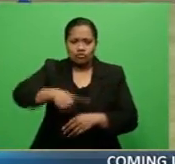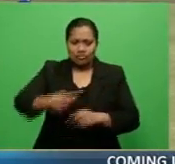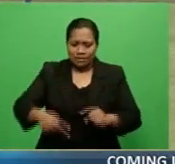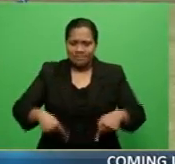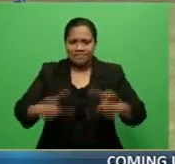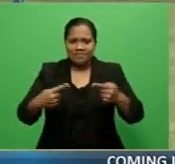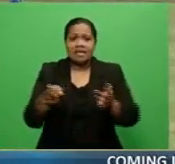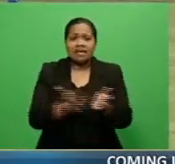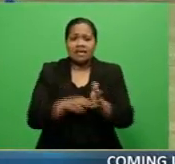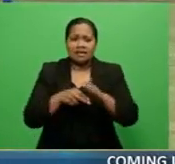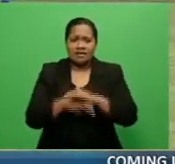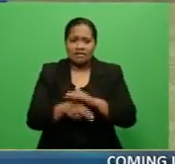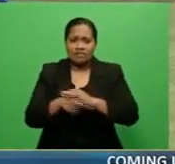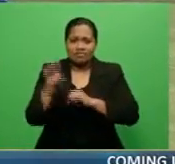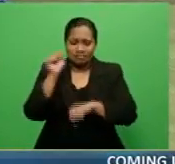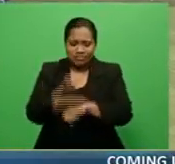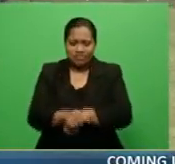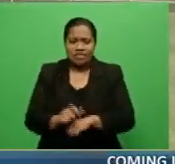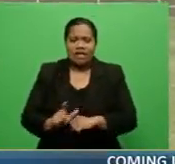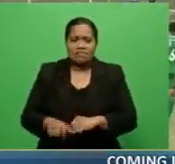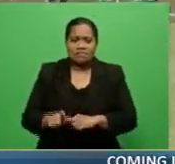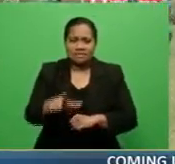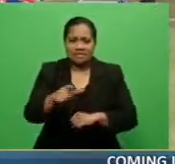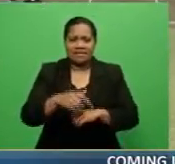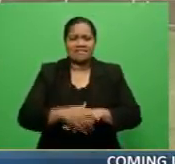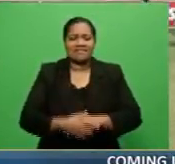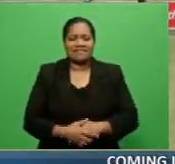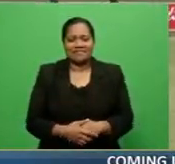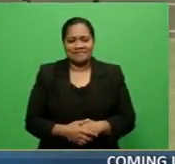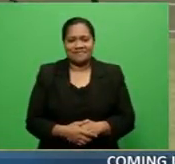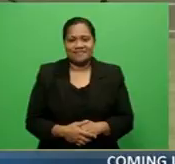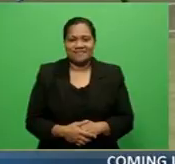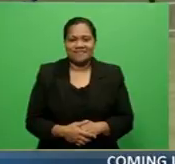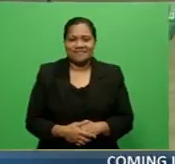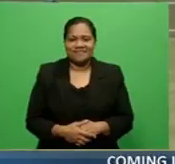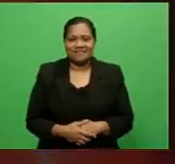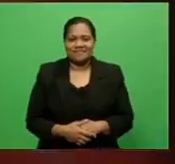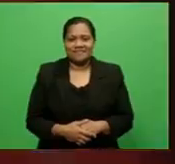and Navua stuns Lambasa in VPL. Details after the break.